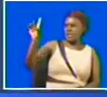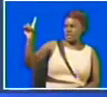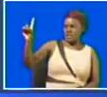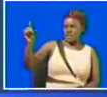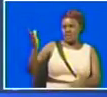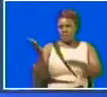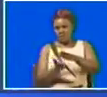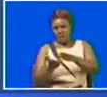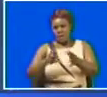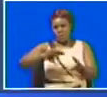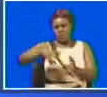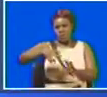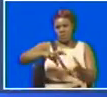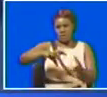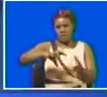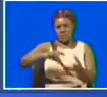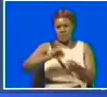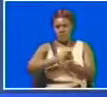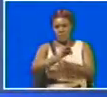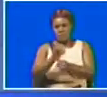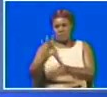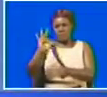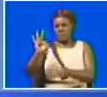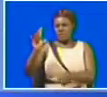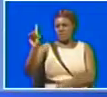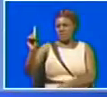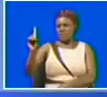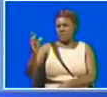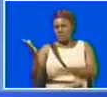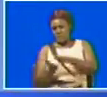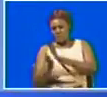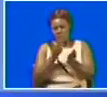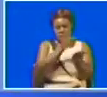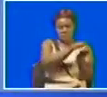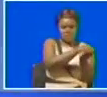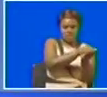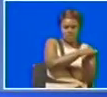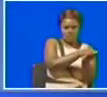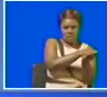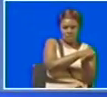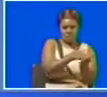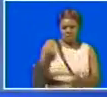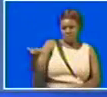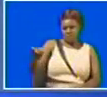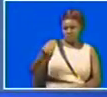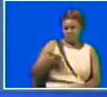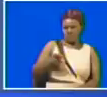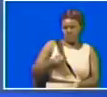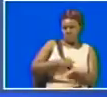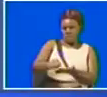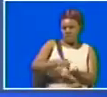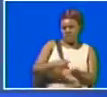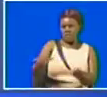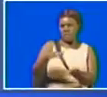very complicated model captured by the 3D scanner. The file is saved and dragged into a 3D printing